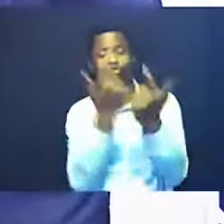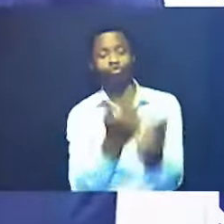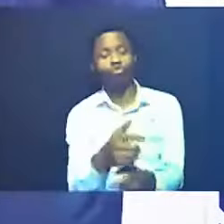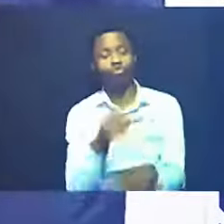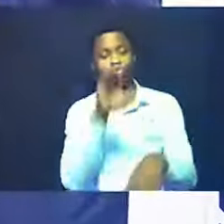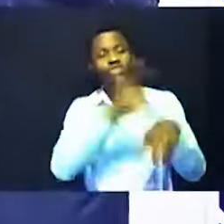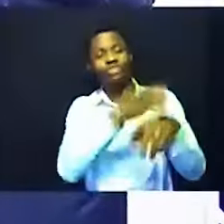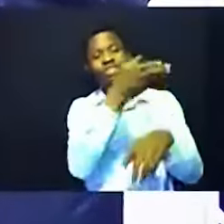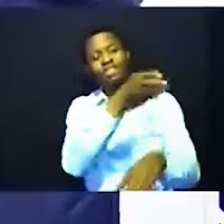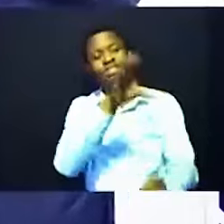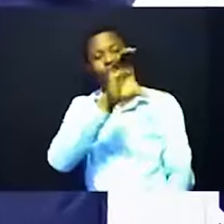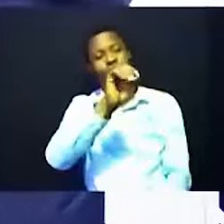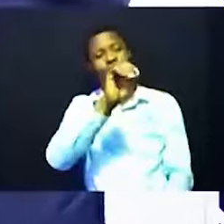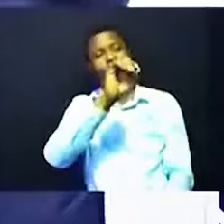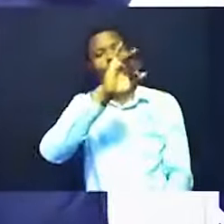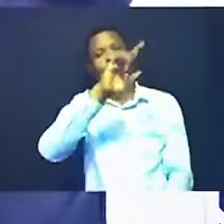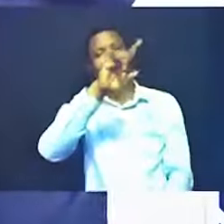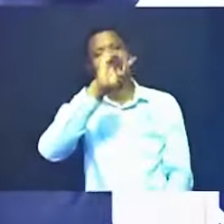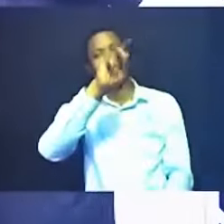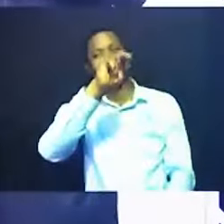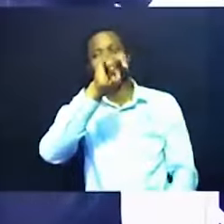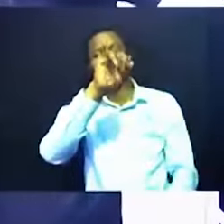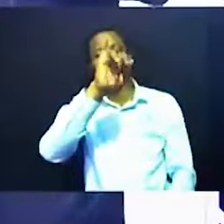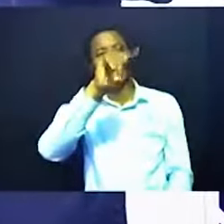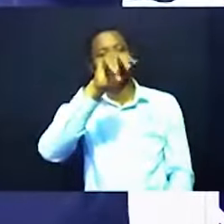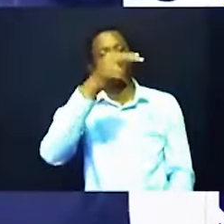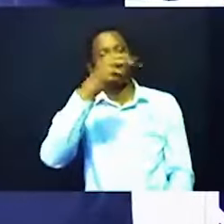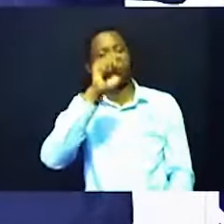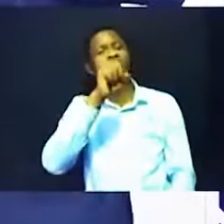Corinthians that he gave them no